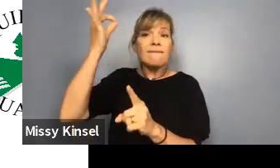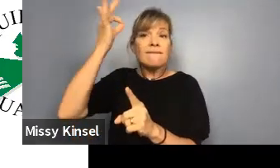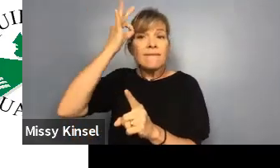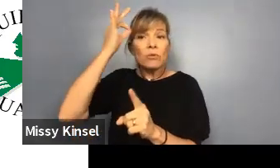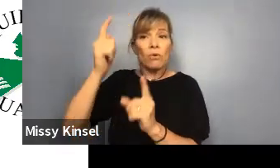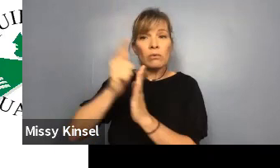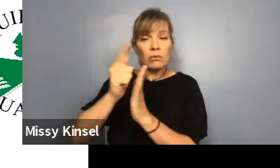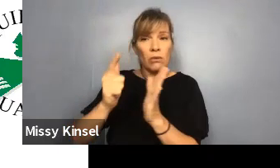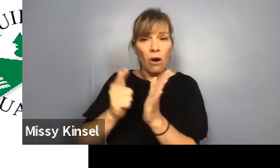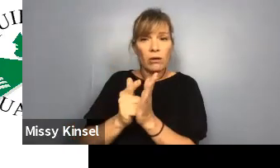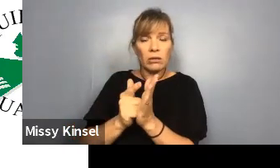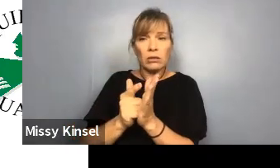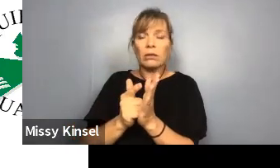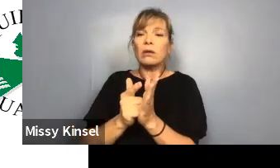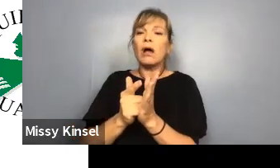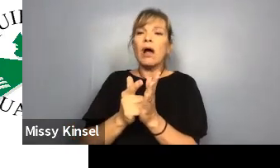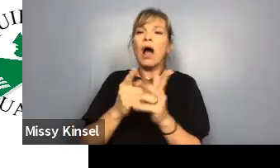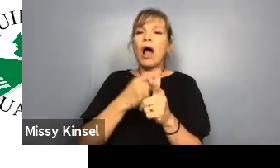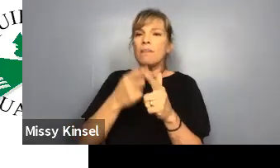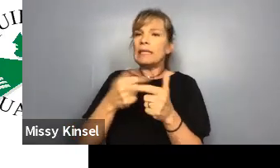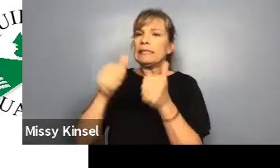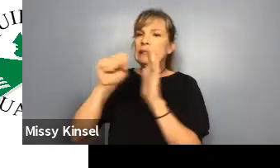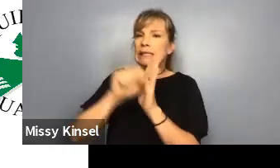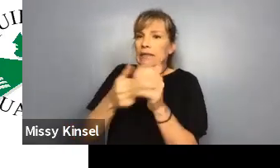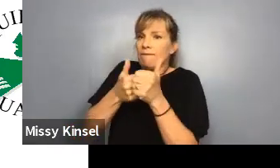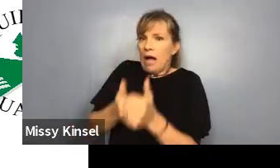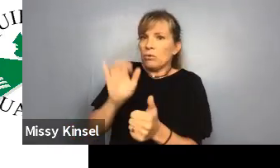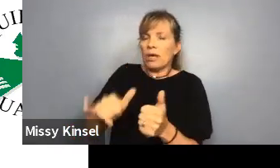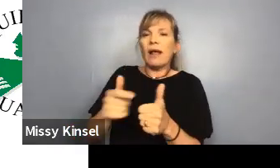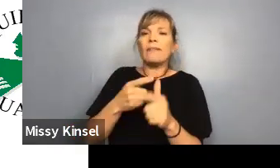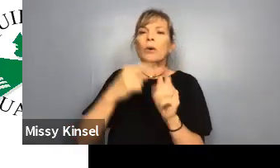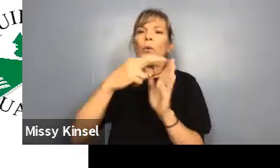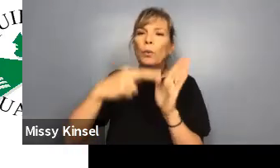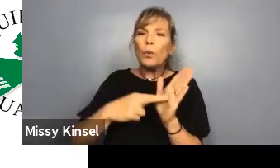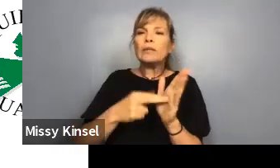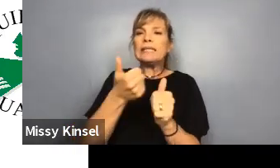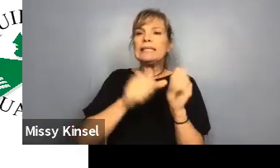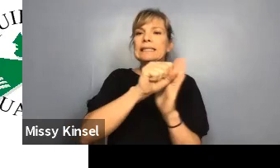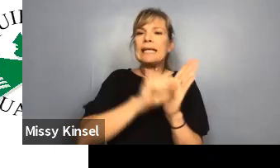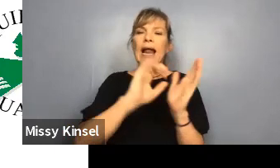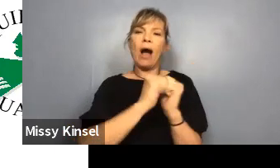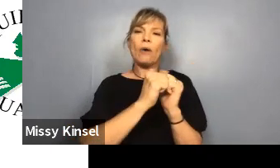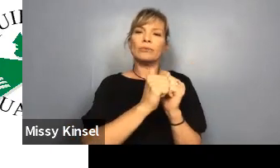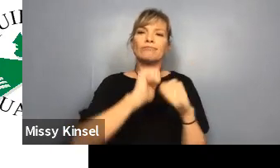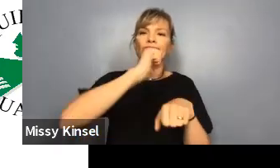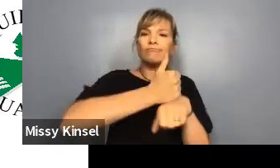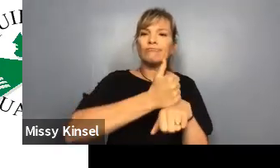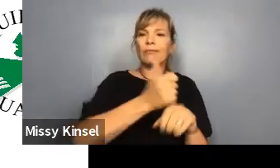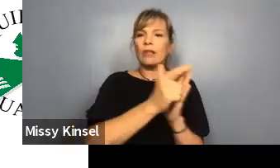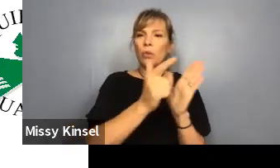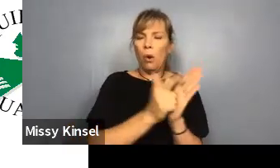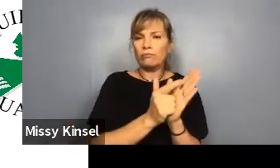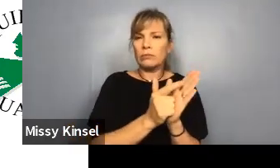is followed by all of the states, and then there are rules in every state about how to implement that law.